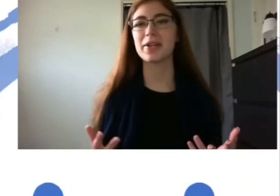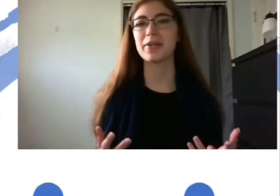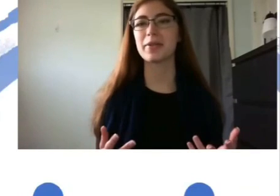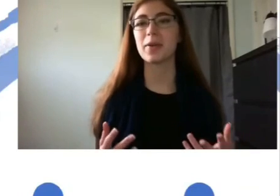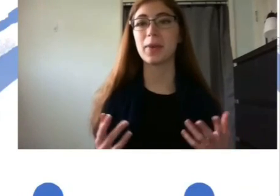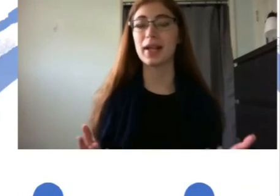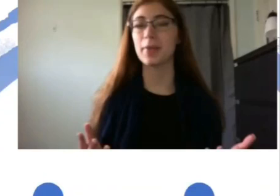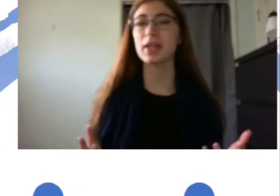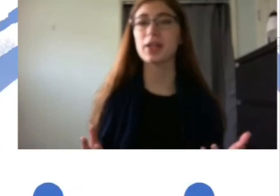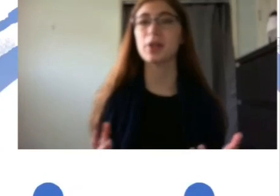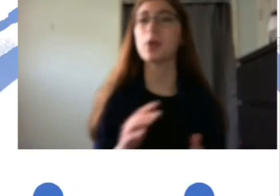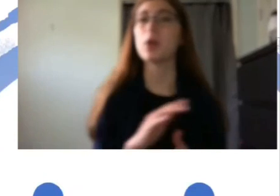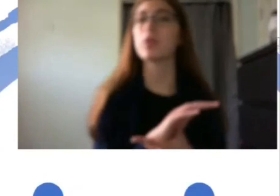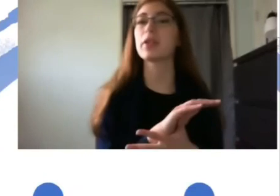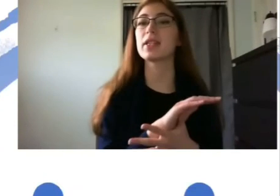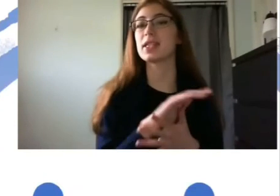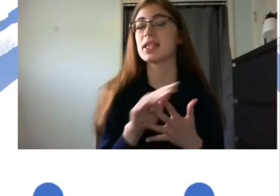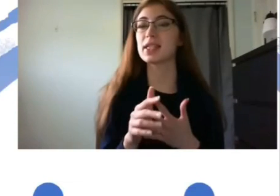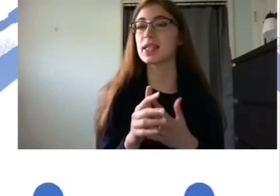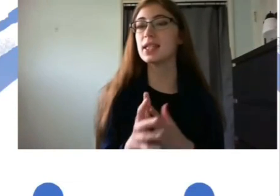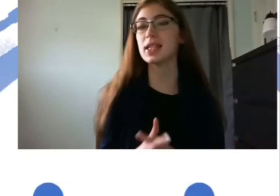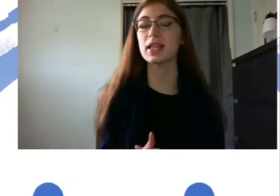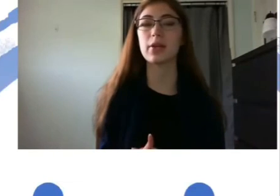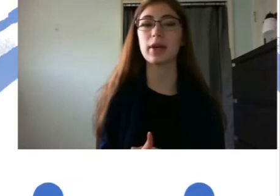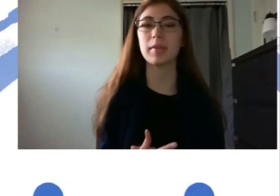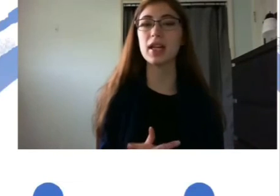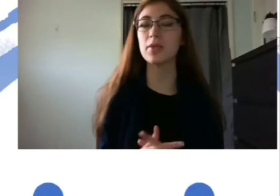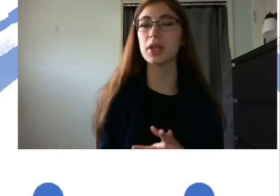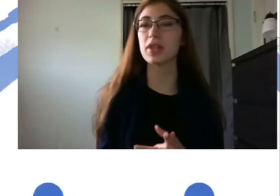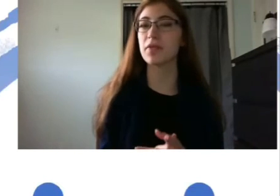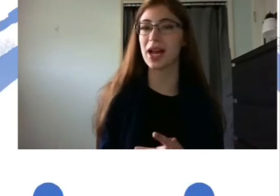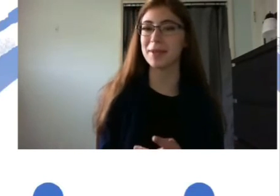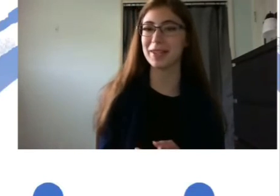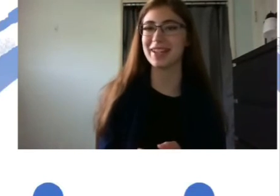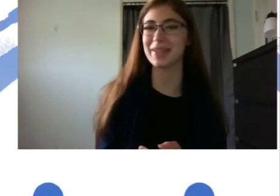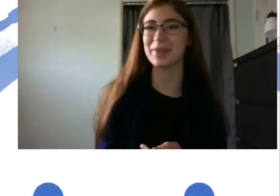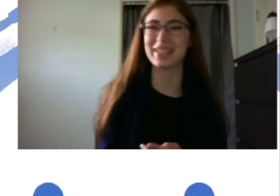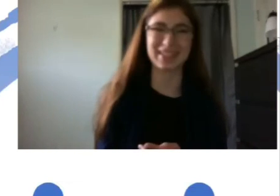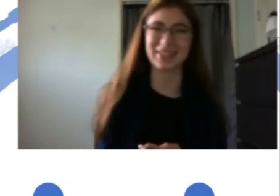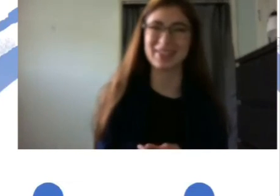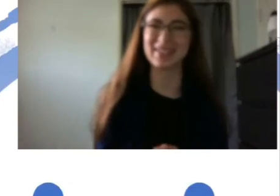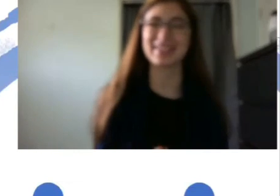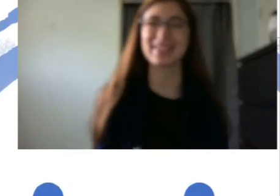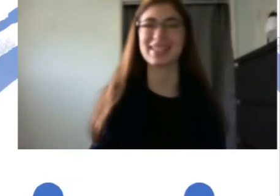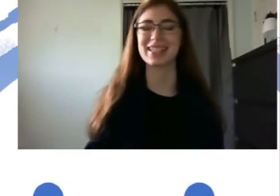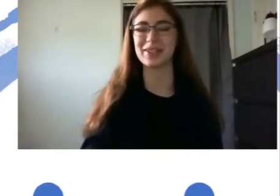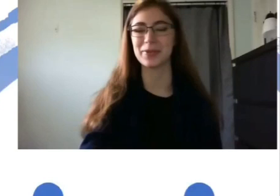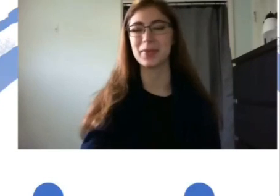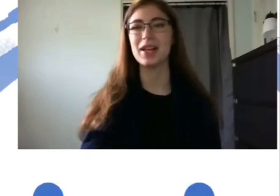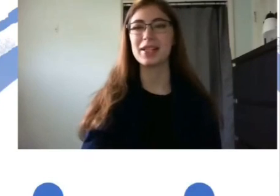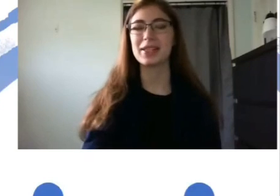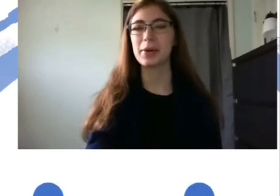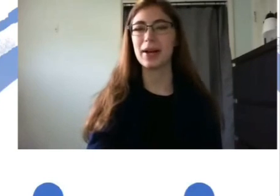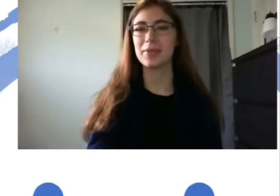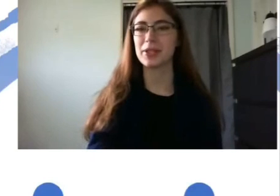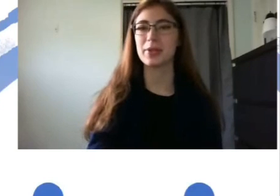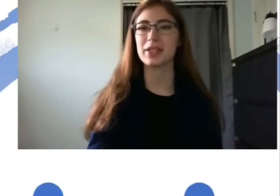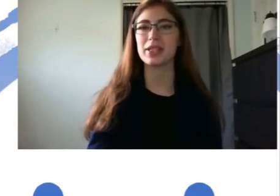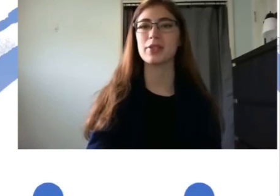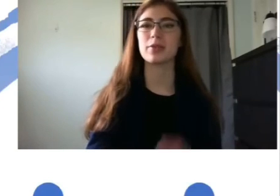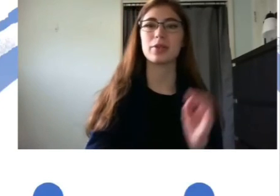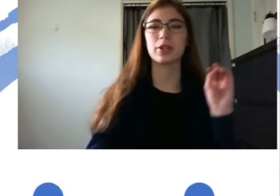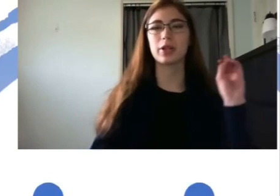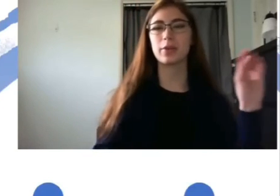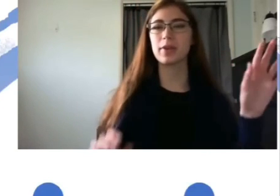guys, so right now we're gonna go over the sentences that you can make with the vocabulary that we just learned in lesson 2. So I'm just